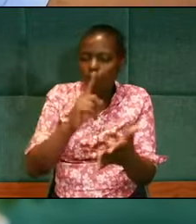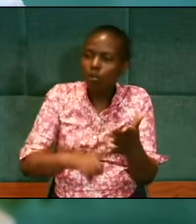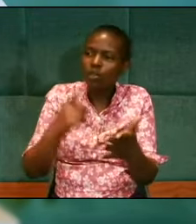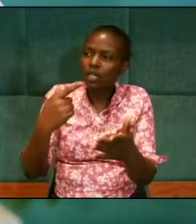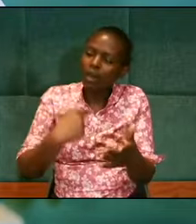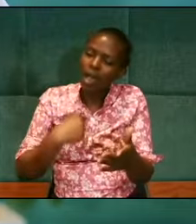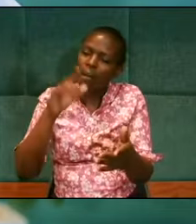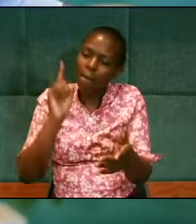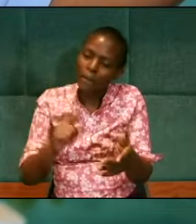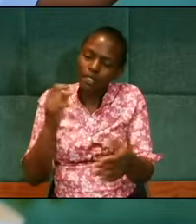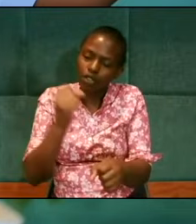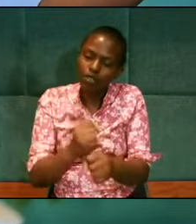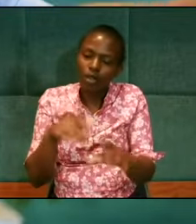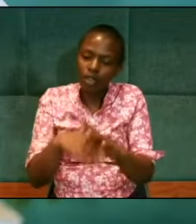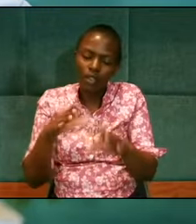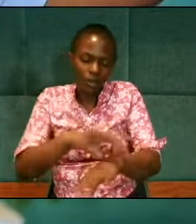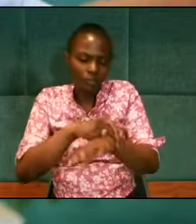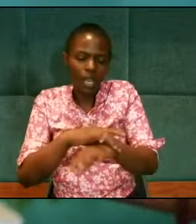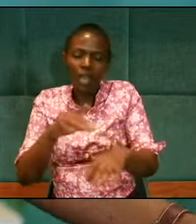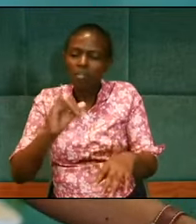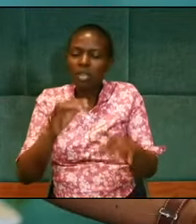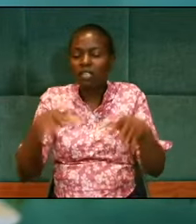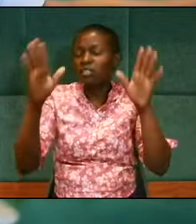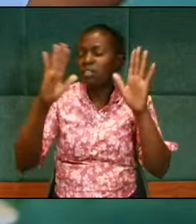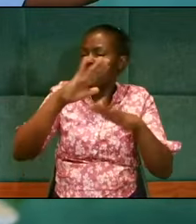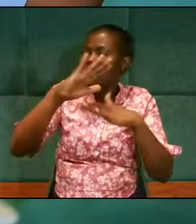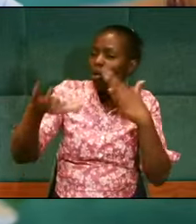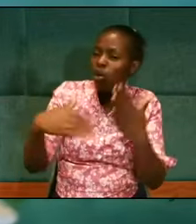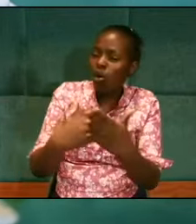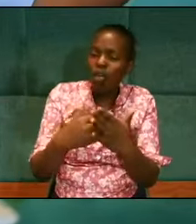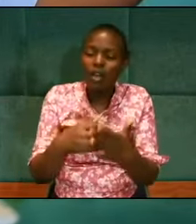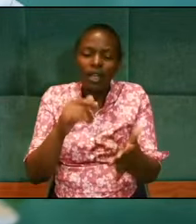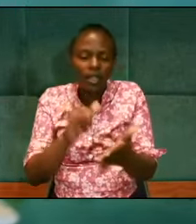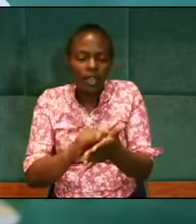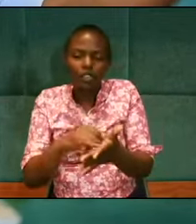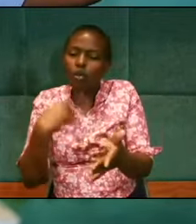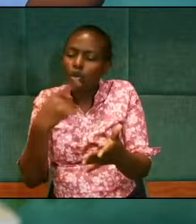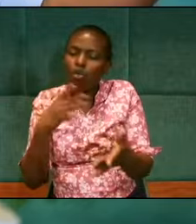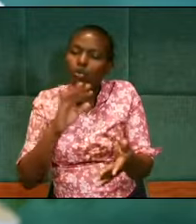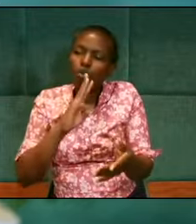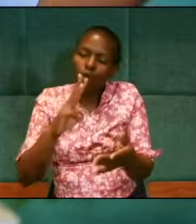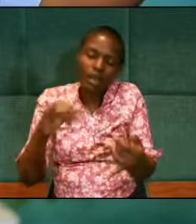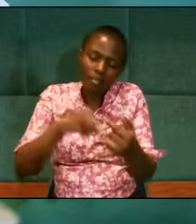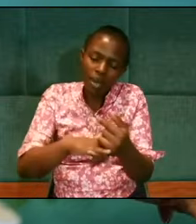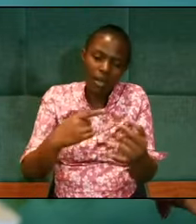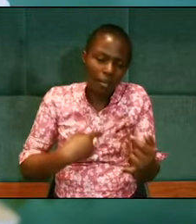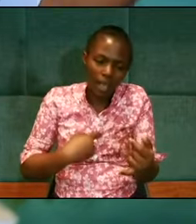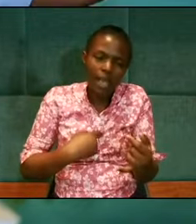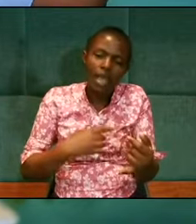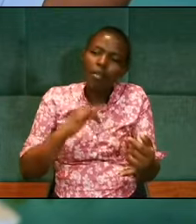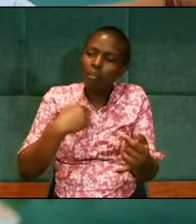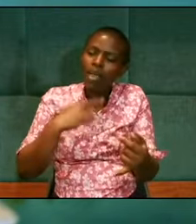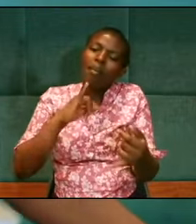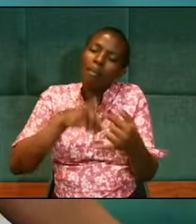I surrender today who I become a husband to, who I become a wife to, in the name of Jesus.